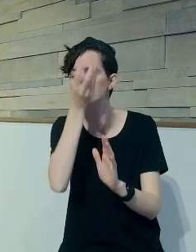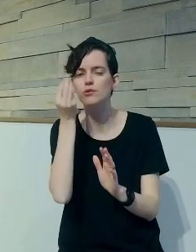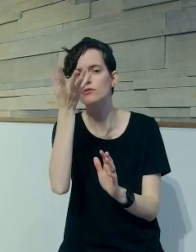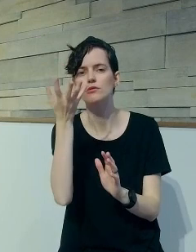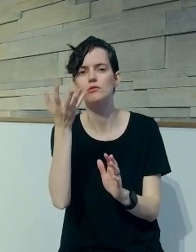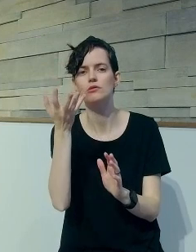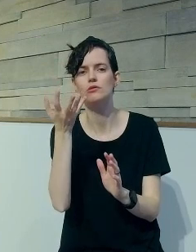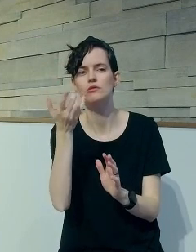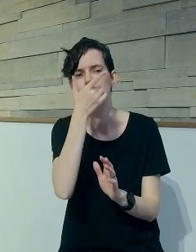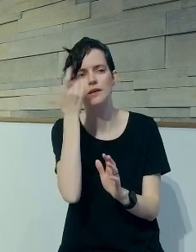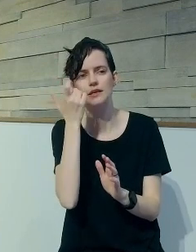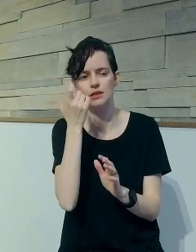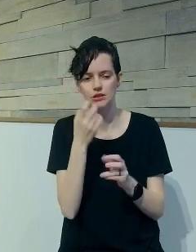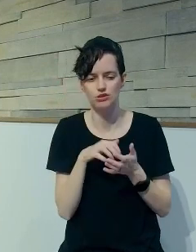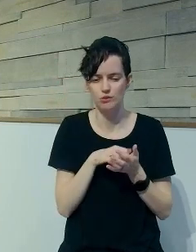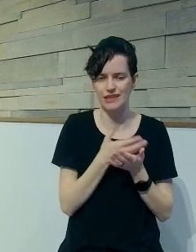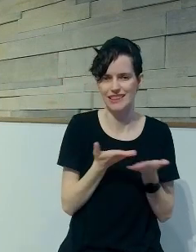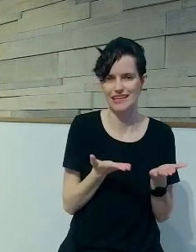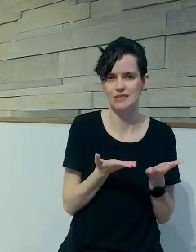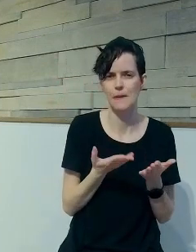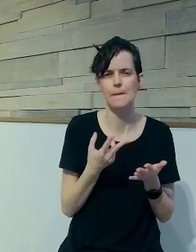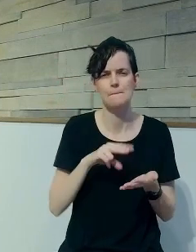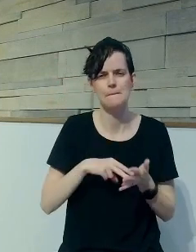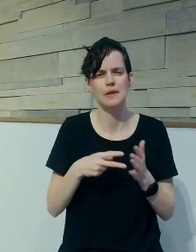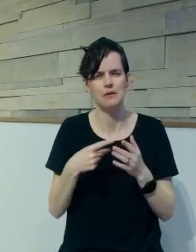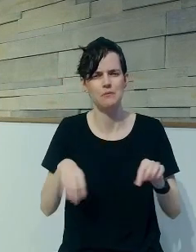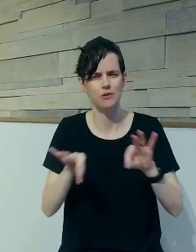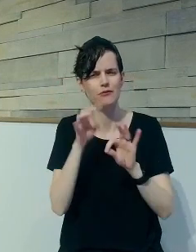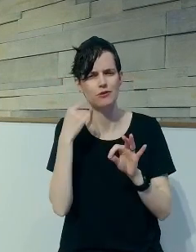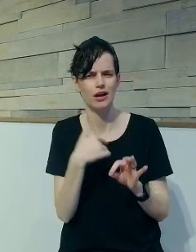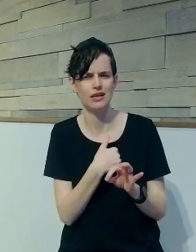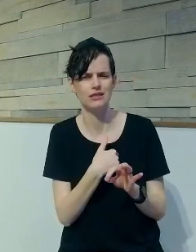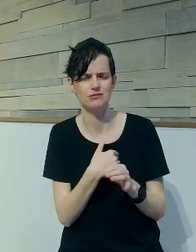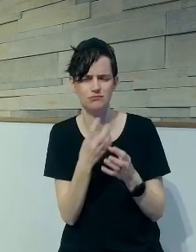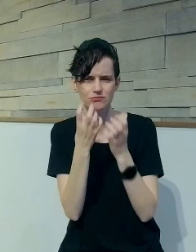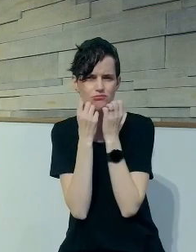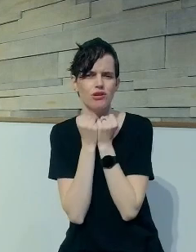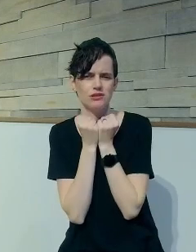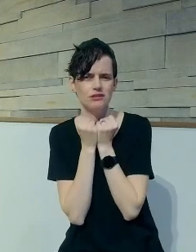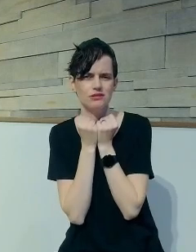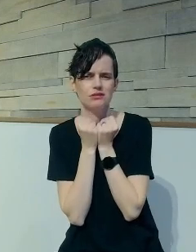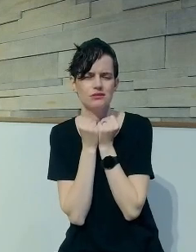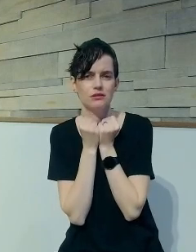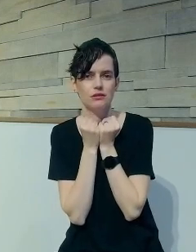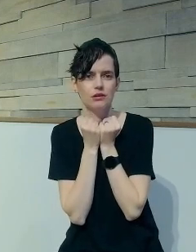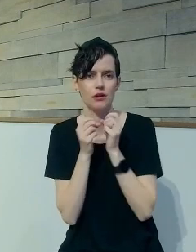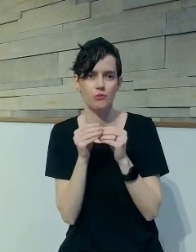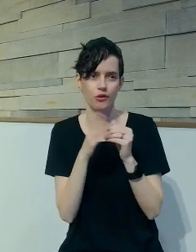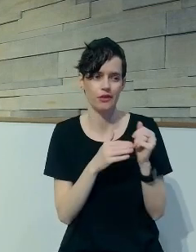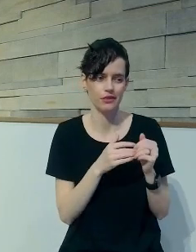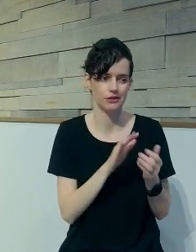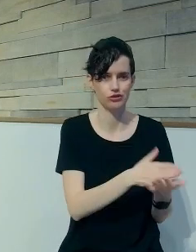beautiful because those fragile things mean something to us. They're precious to us, much more than the